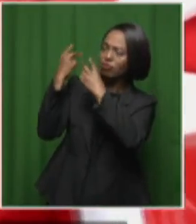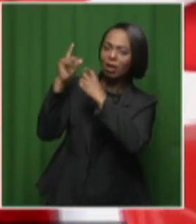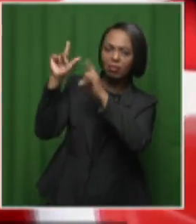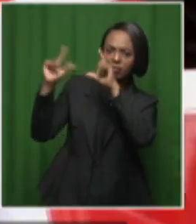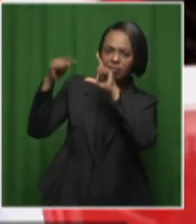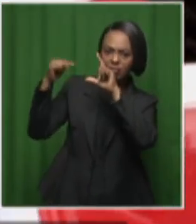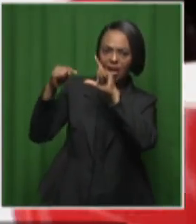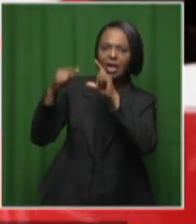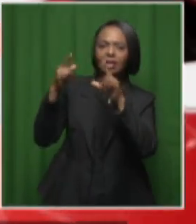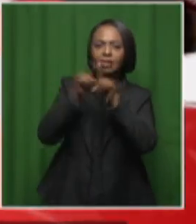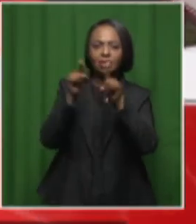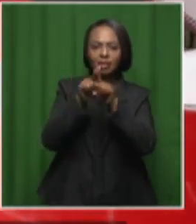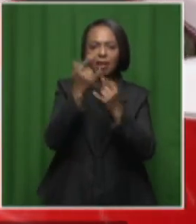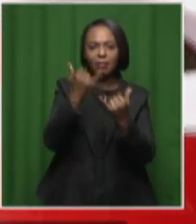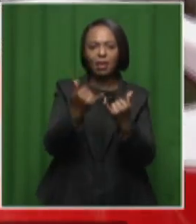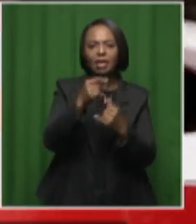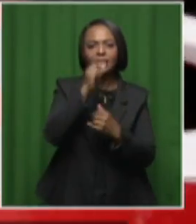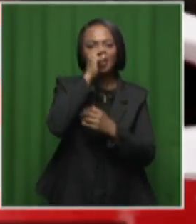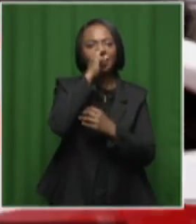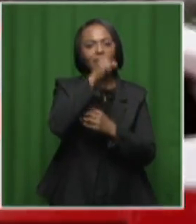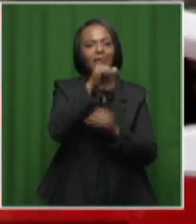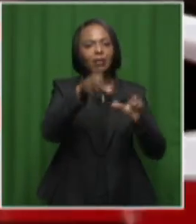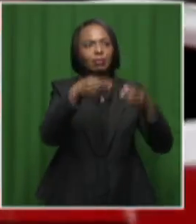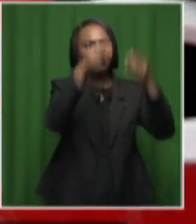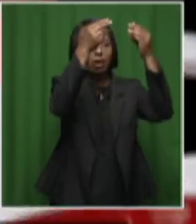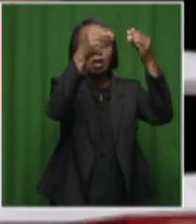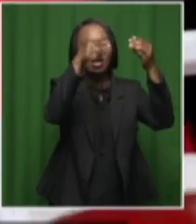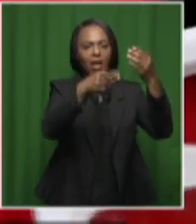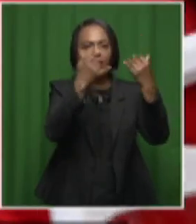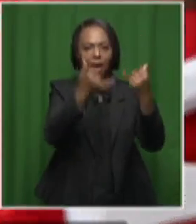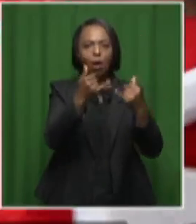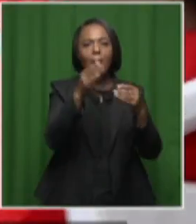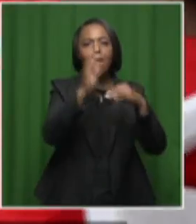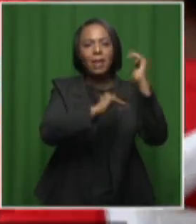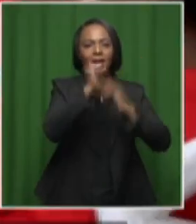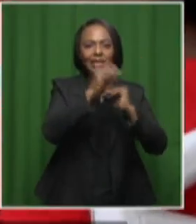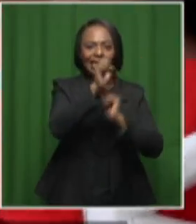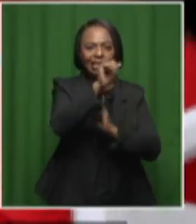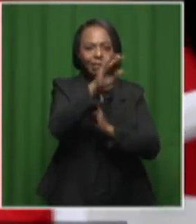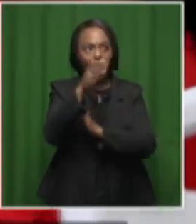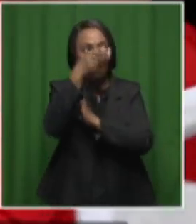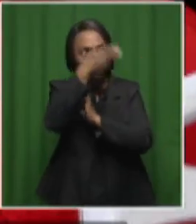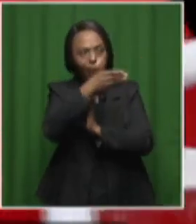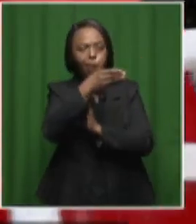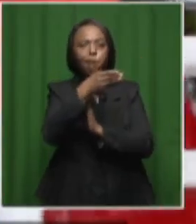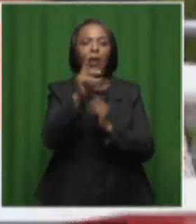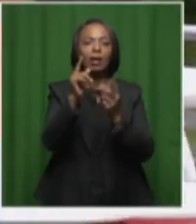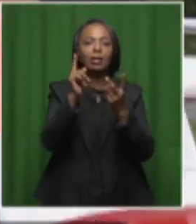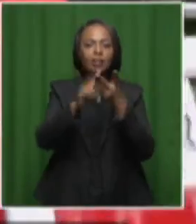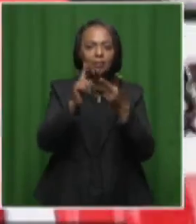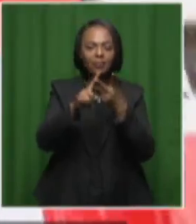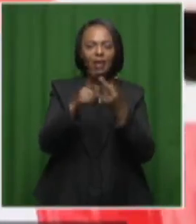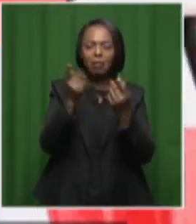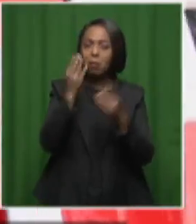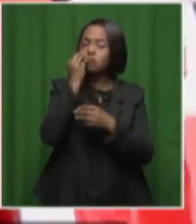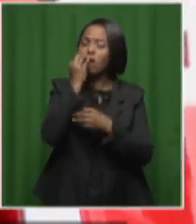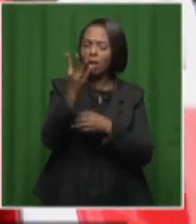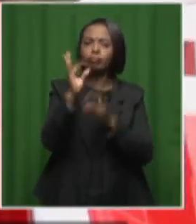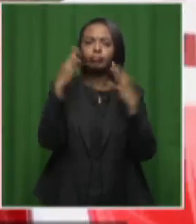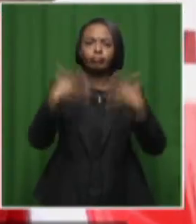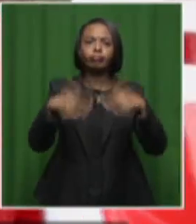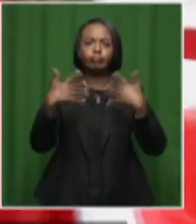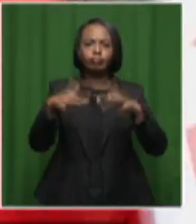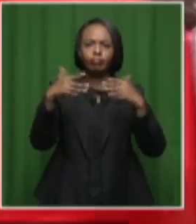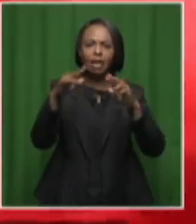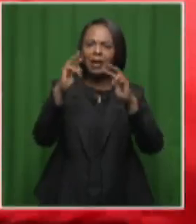the Santec Tower there, and there's our building, the SABC building. And of course, further in, it's amazing how far you